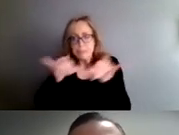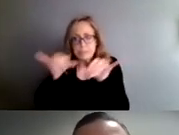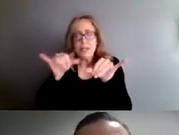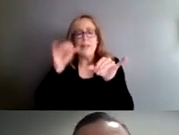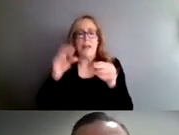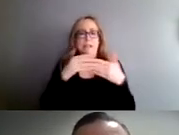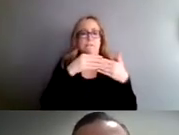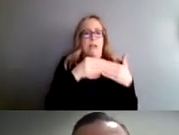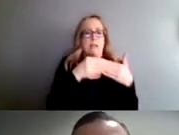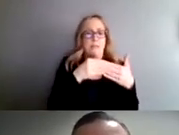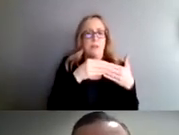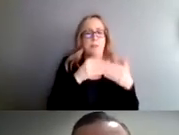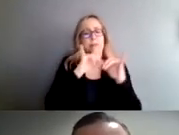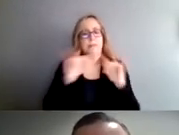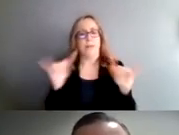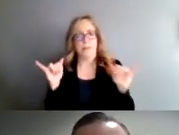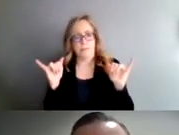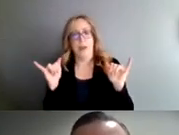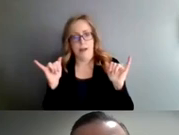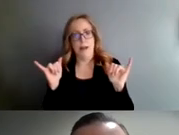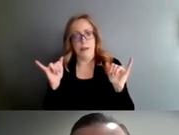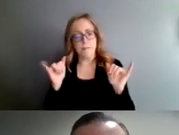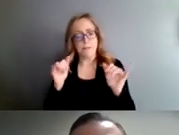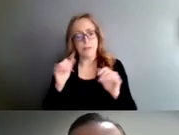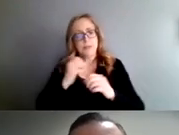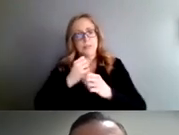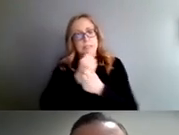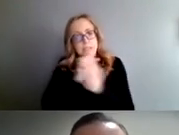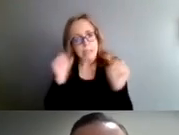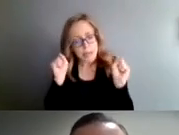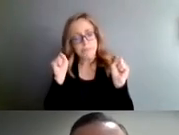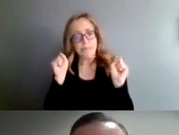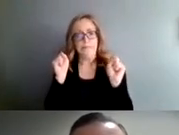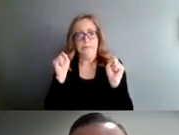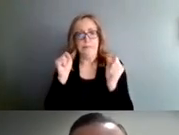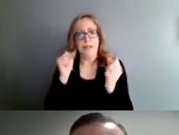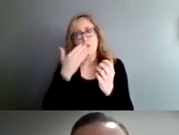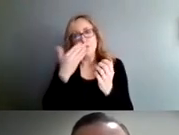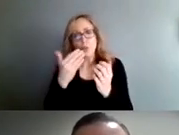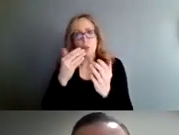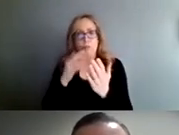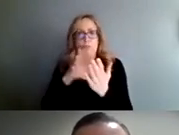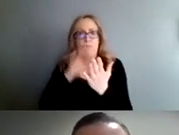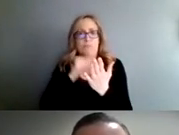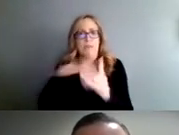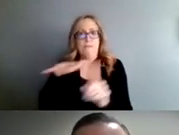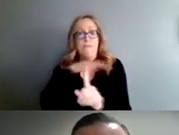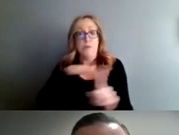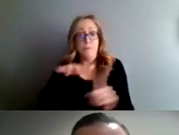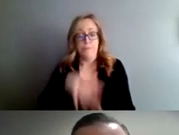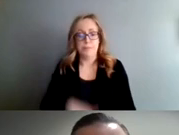making sure that every student is continuing to participate in a stable and quality learning environment. Next slide.